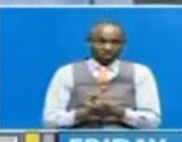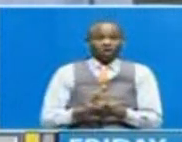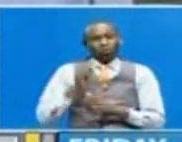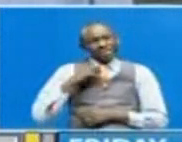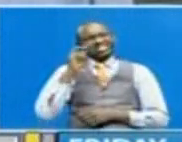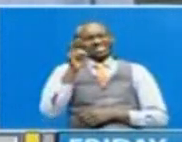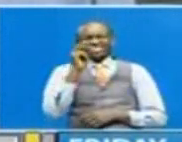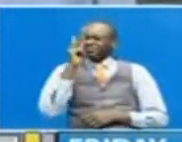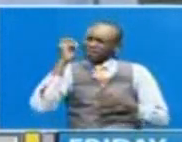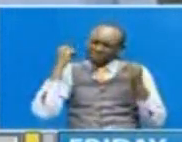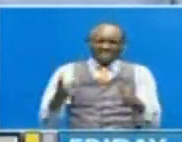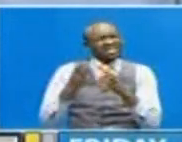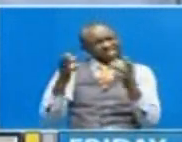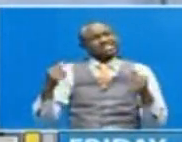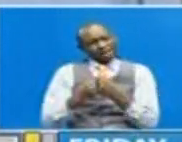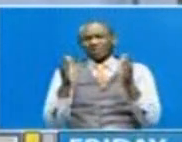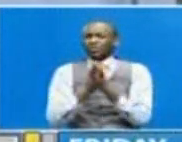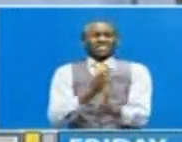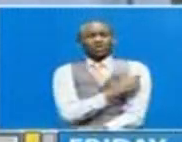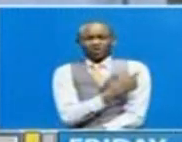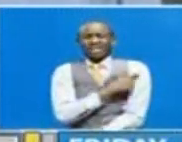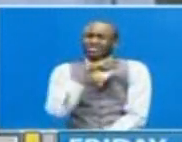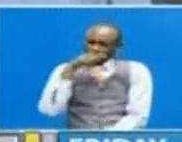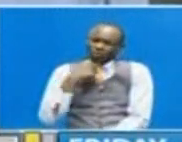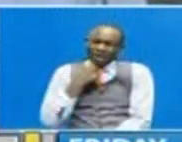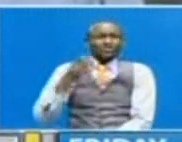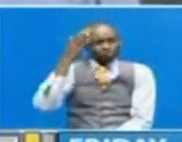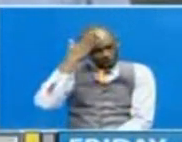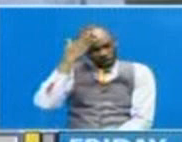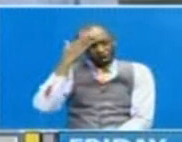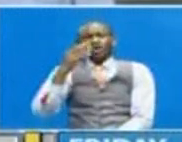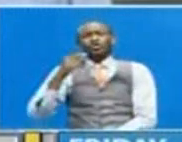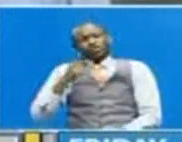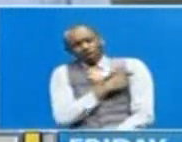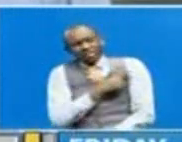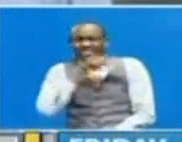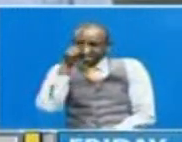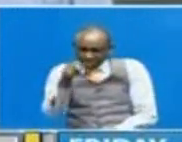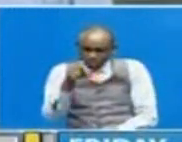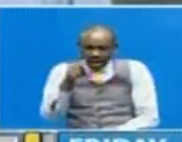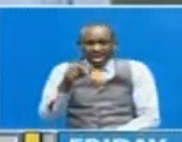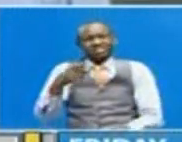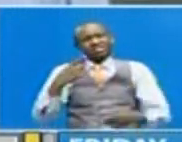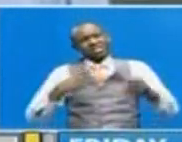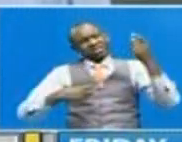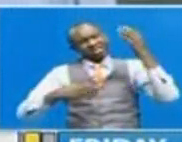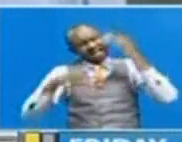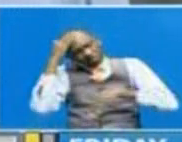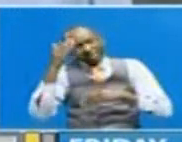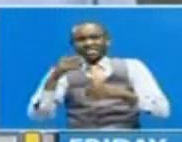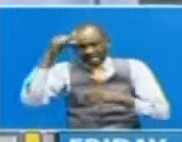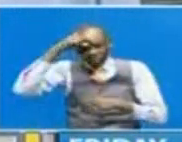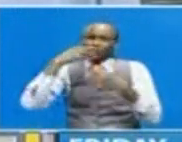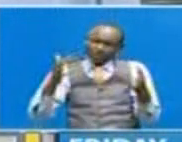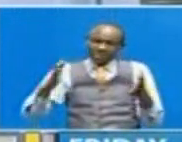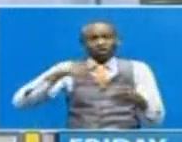runinga mambo mengi yanafanyika, madaktari ambao wanafanya. Tunataka kujua madaktari hawa ni madaktari ambao wanafaulu ama ni madaktari basi